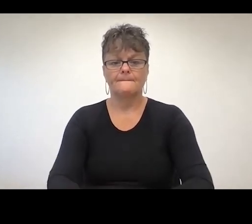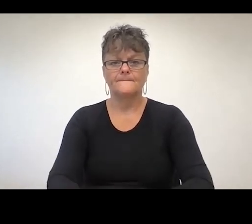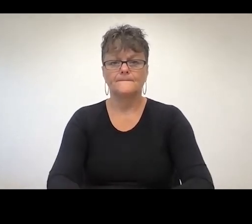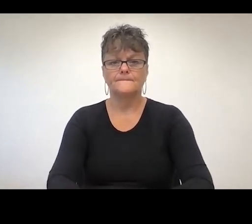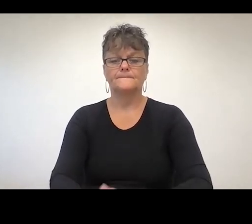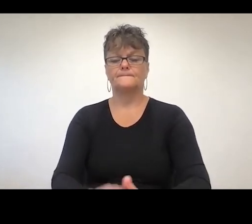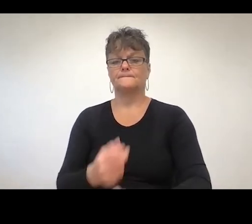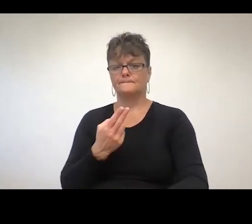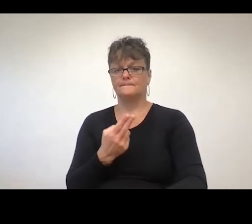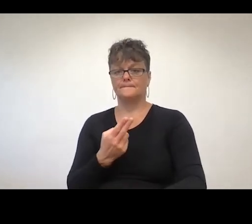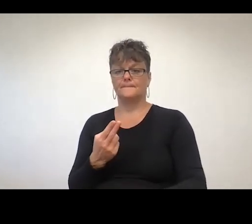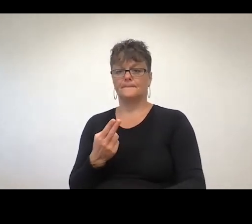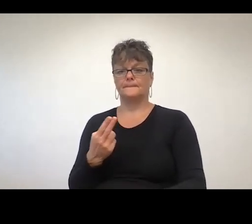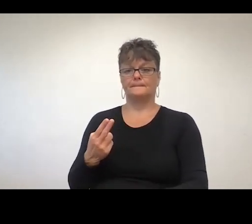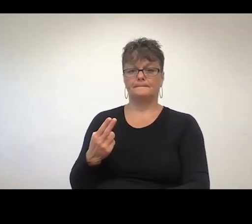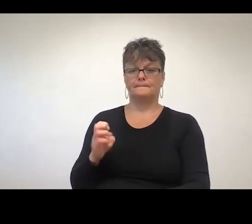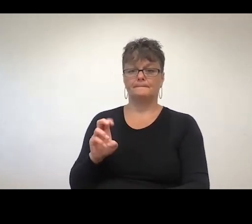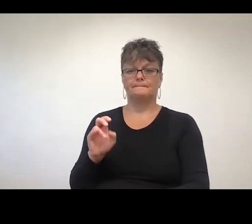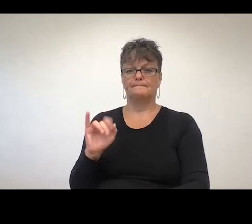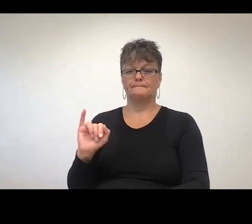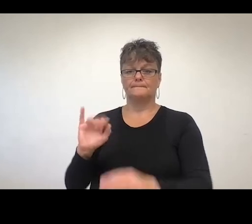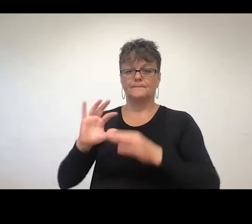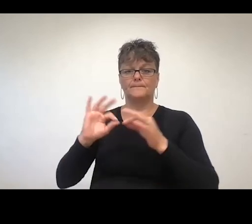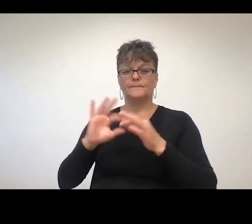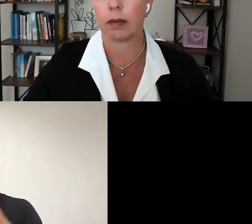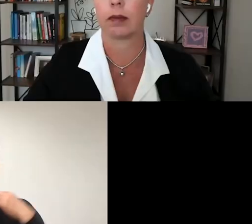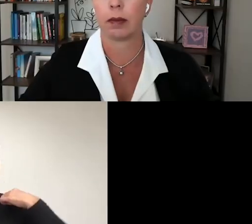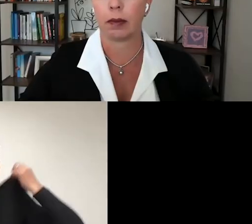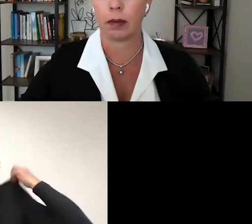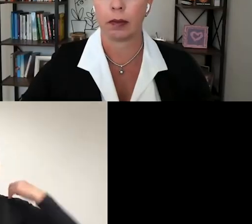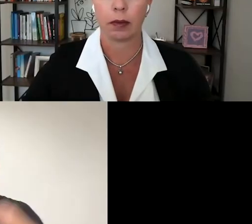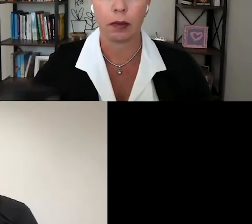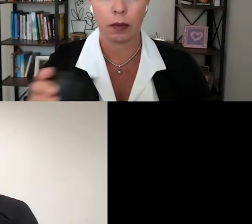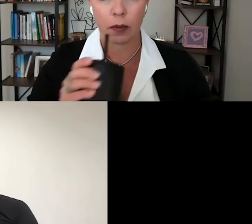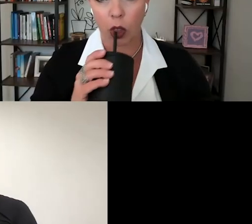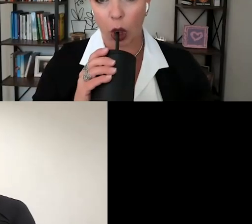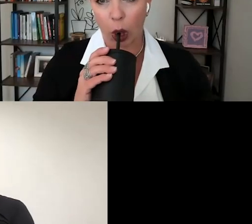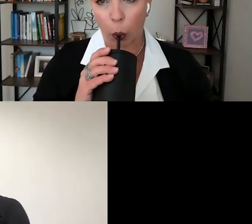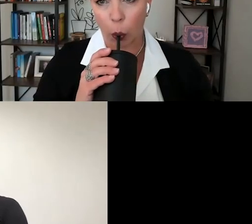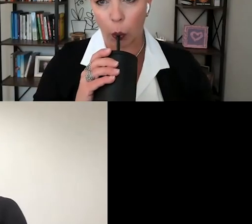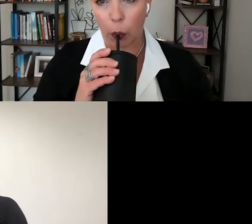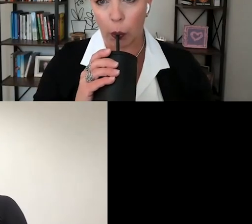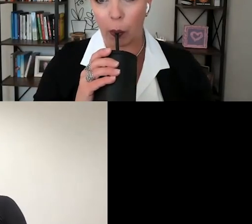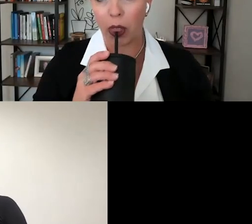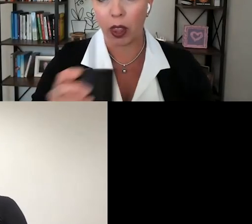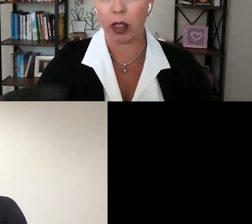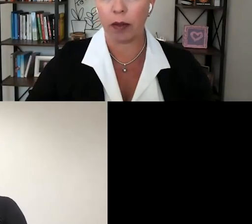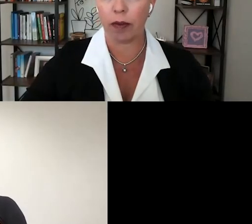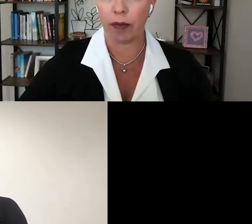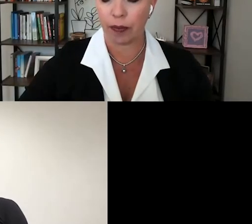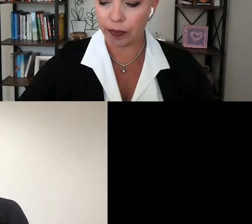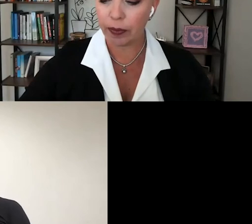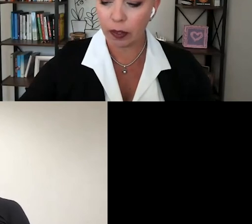Okay, so I'm just looking at, so Nick says these are suggestions, use the term coaching throughout. Can you say more about the role of